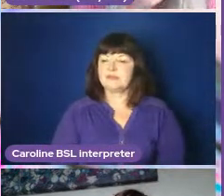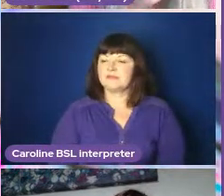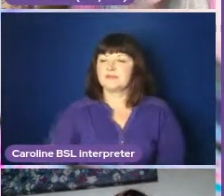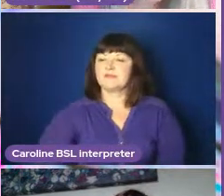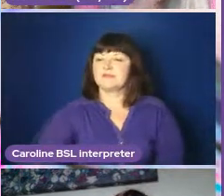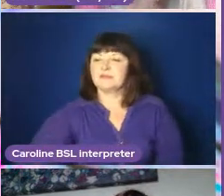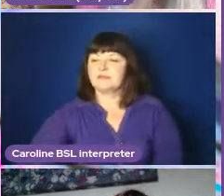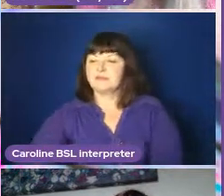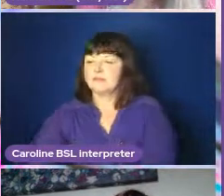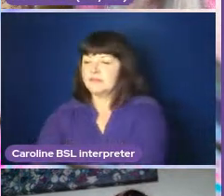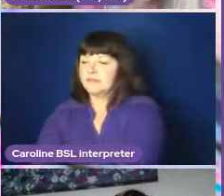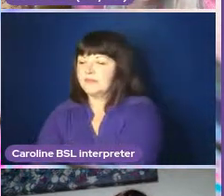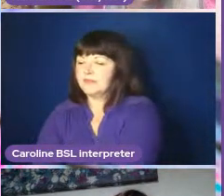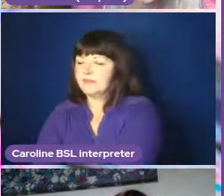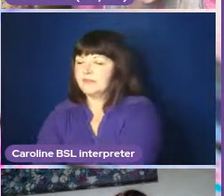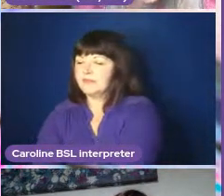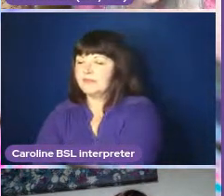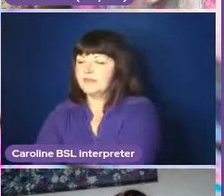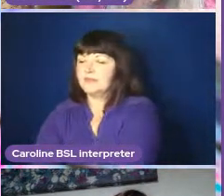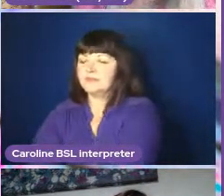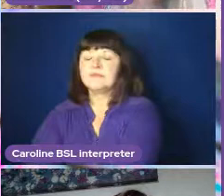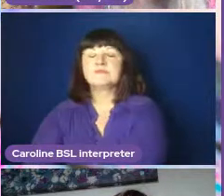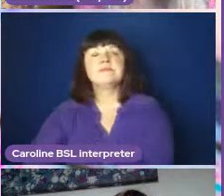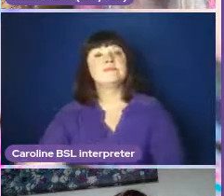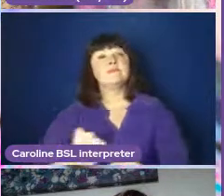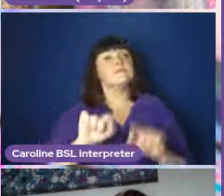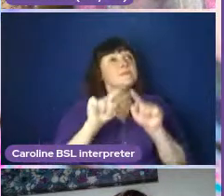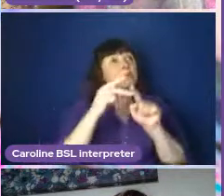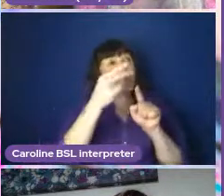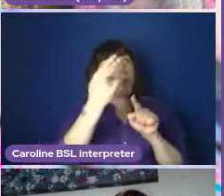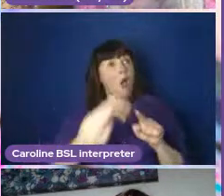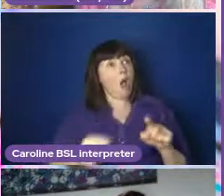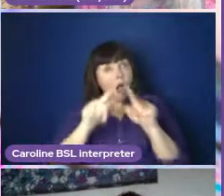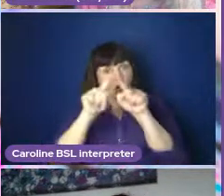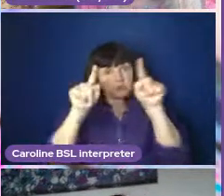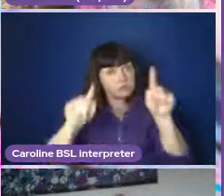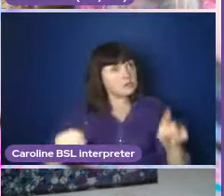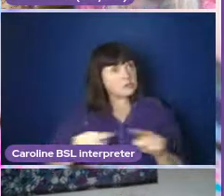So, let's have a look at your fabulous creation. Last but not least,